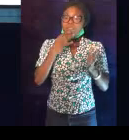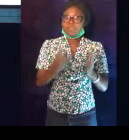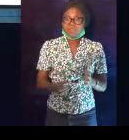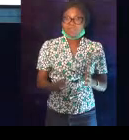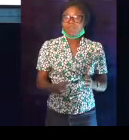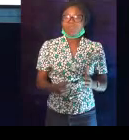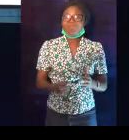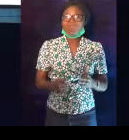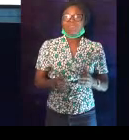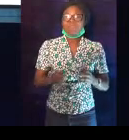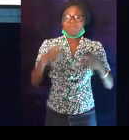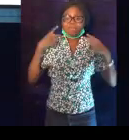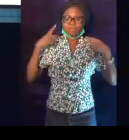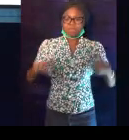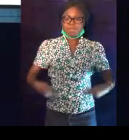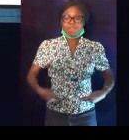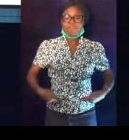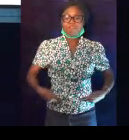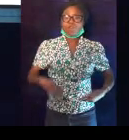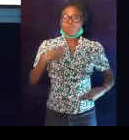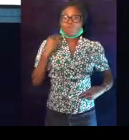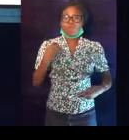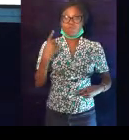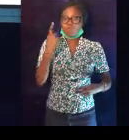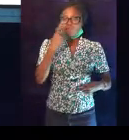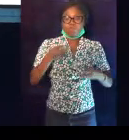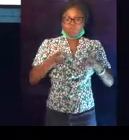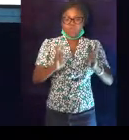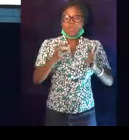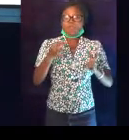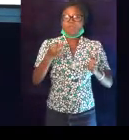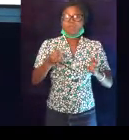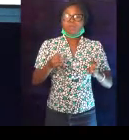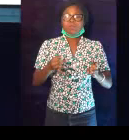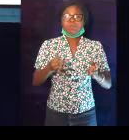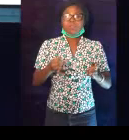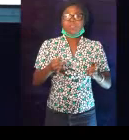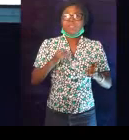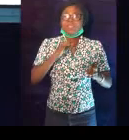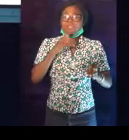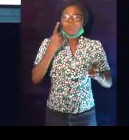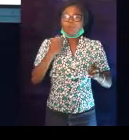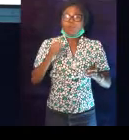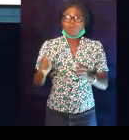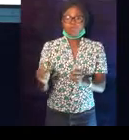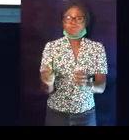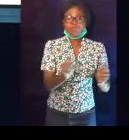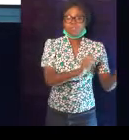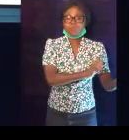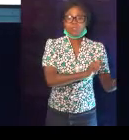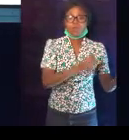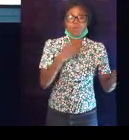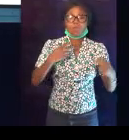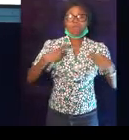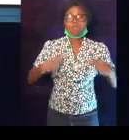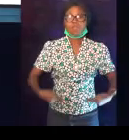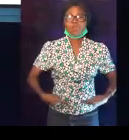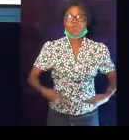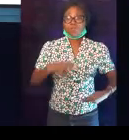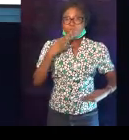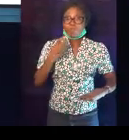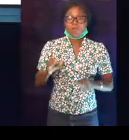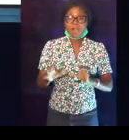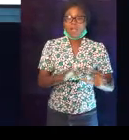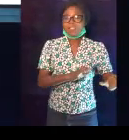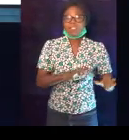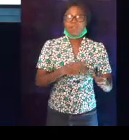physical characteristics from parents to children through their genes. Heredity is the transmission of